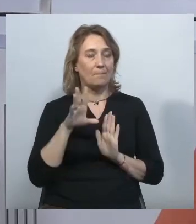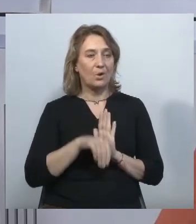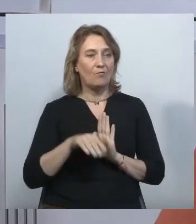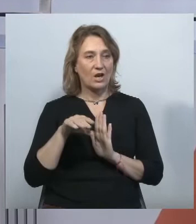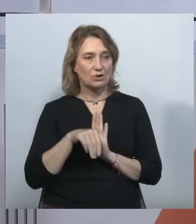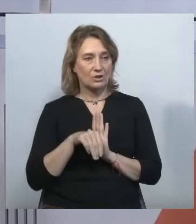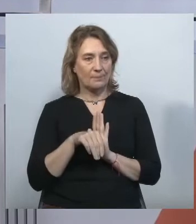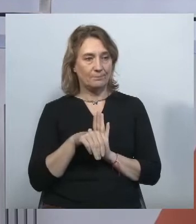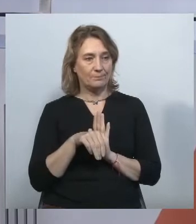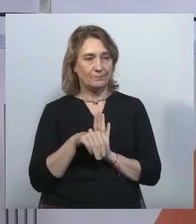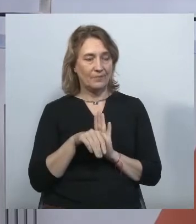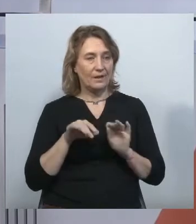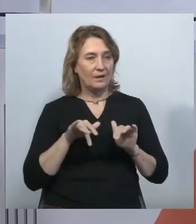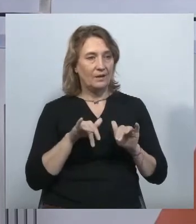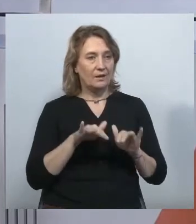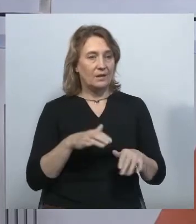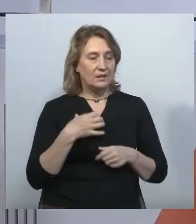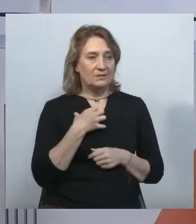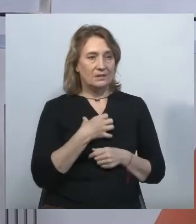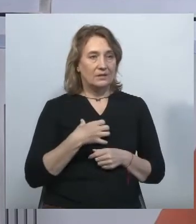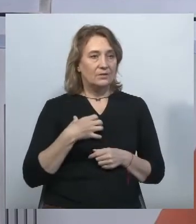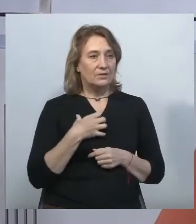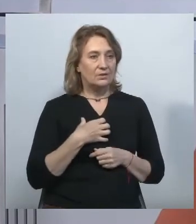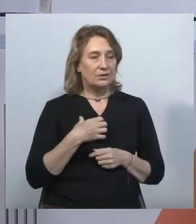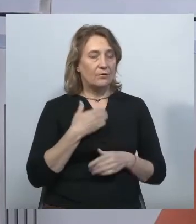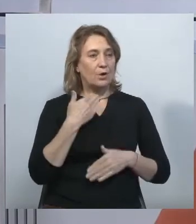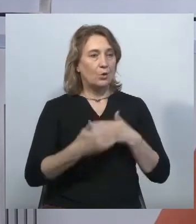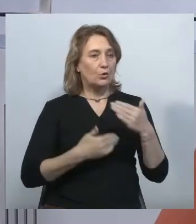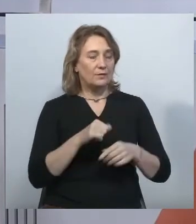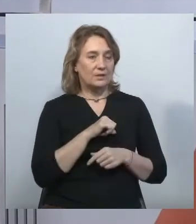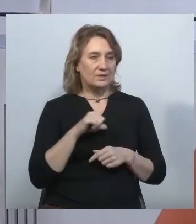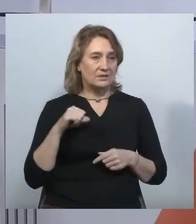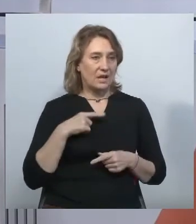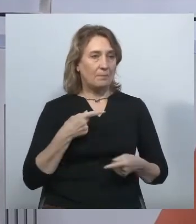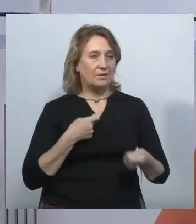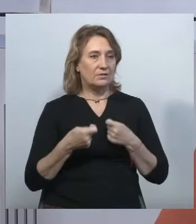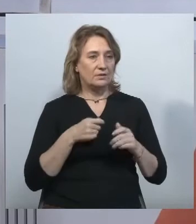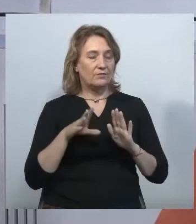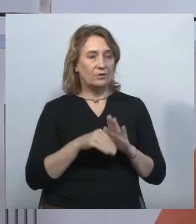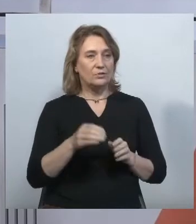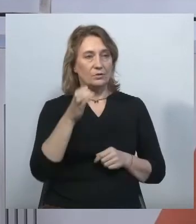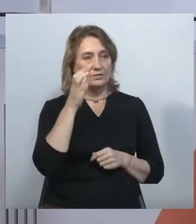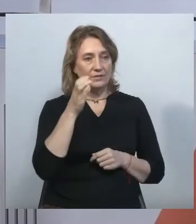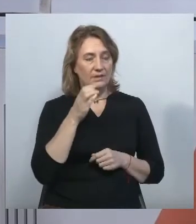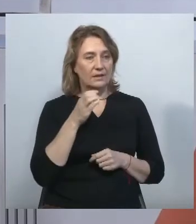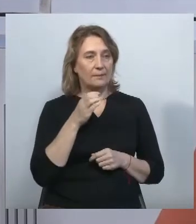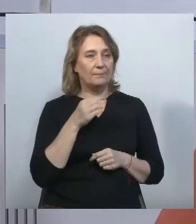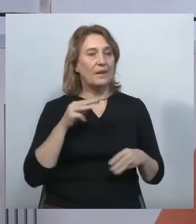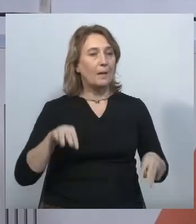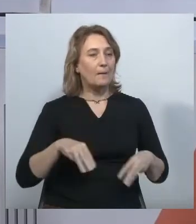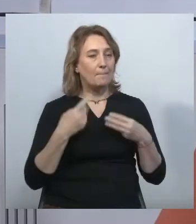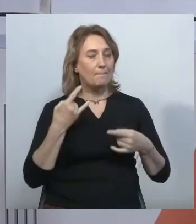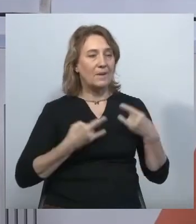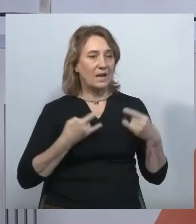be, several levels, and there must be strategic steps to develop self-regulation, which will include education,